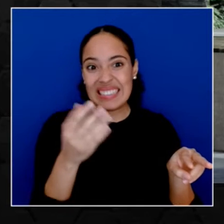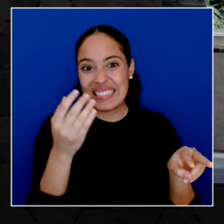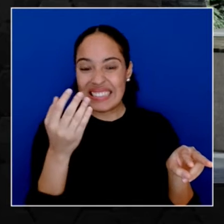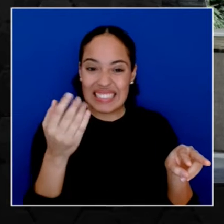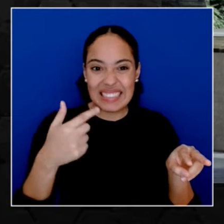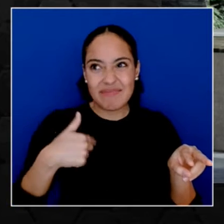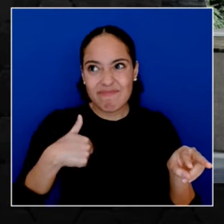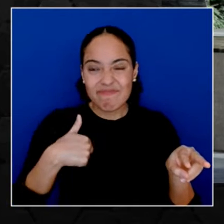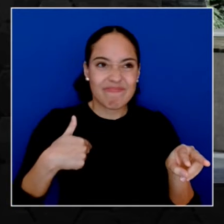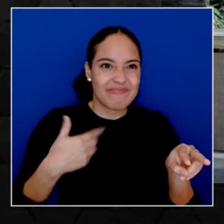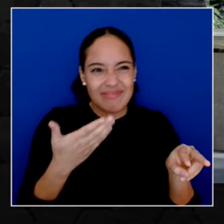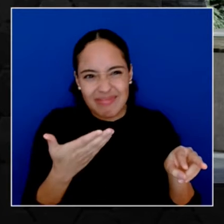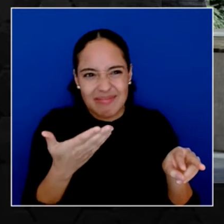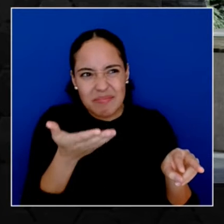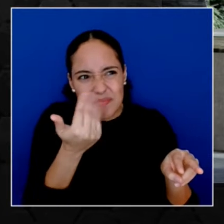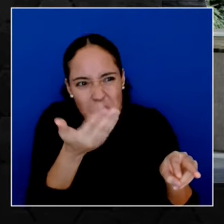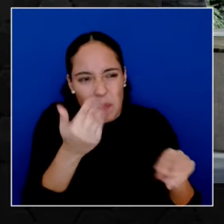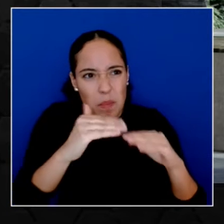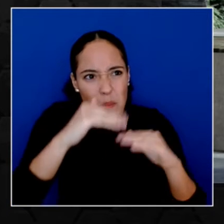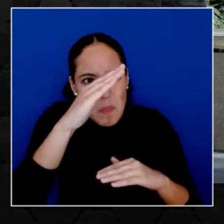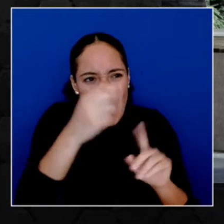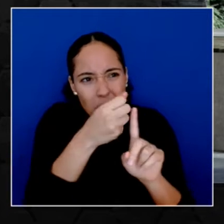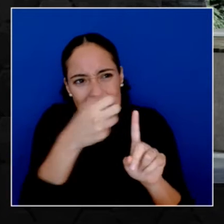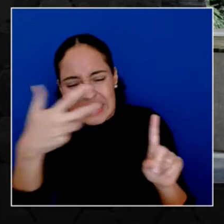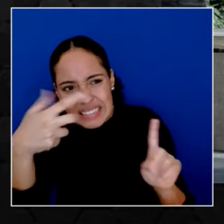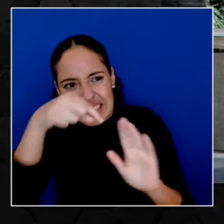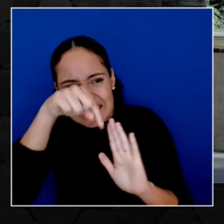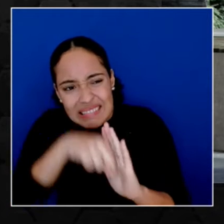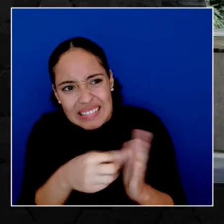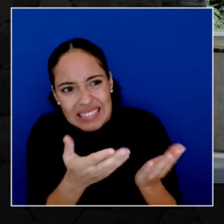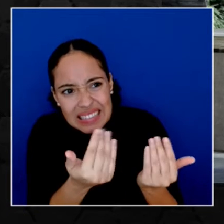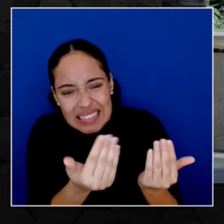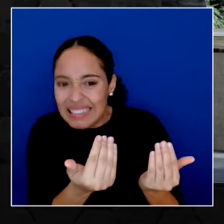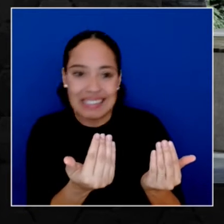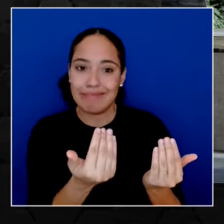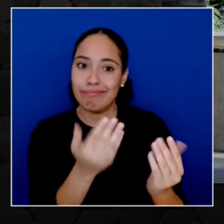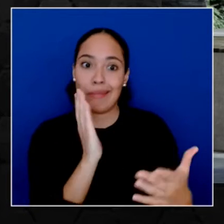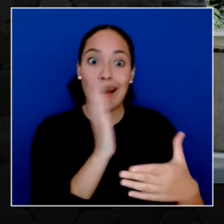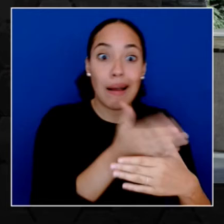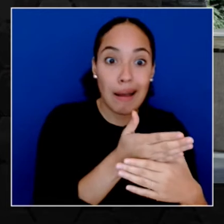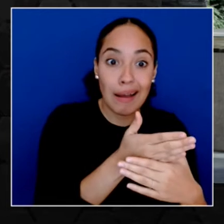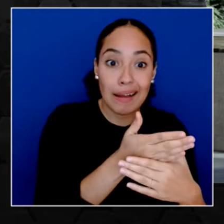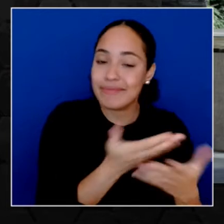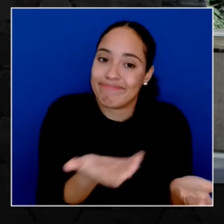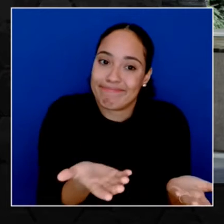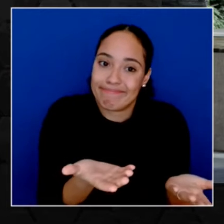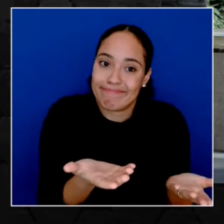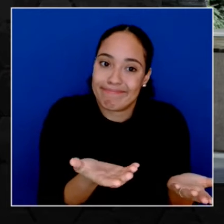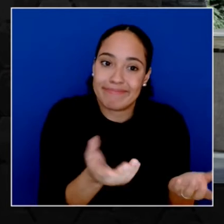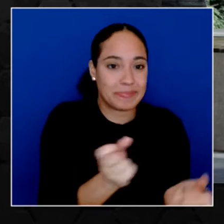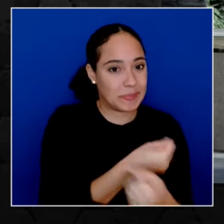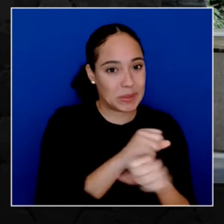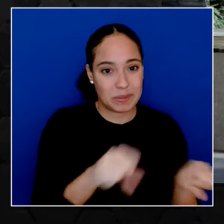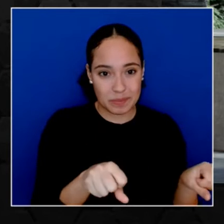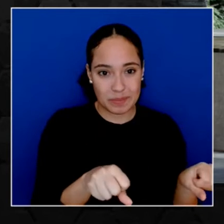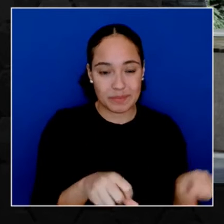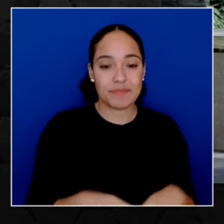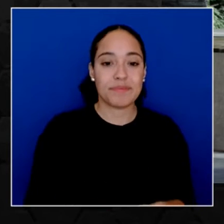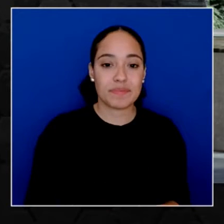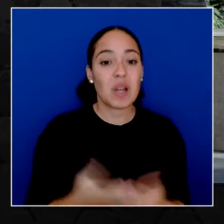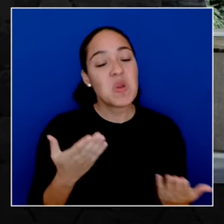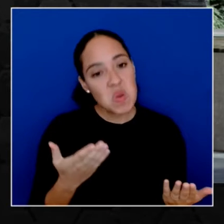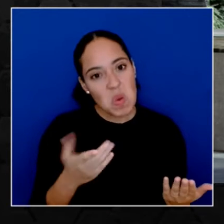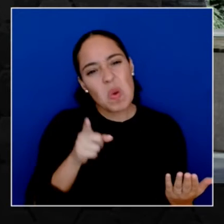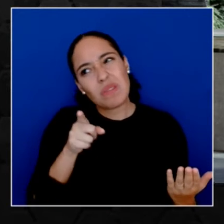some cases, when you are learning more of theory-based stuff, it might be really good to have some videos on your side too. But in any